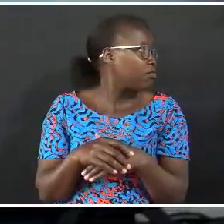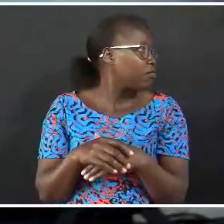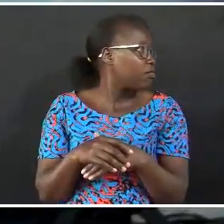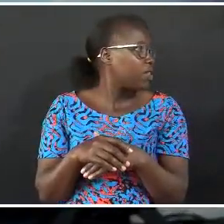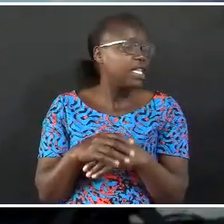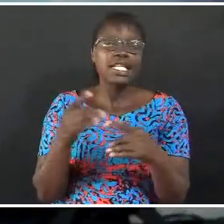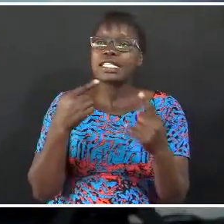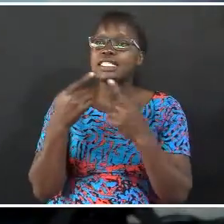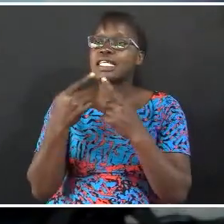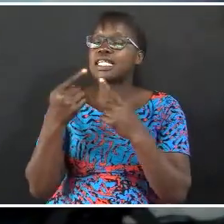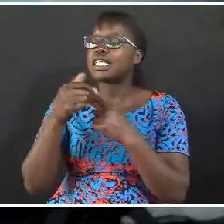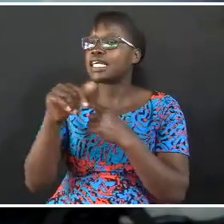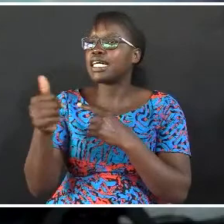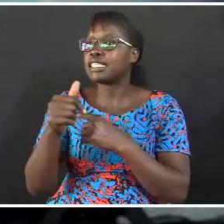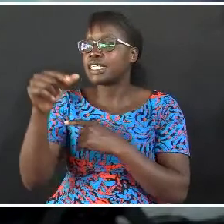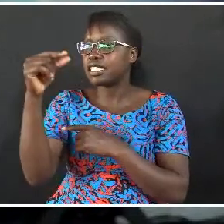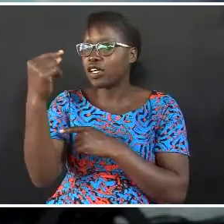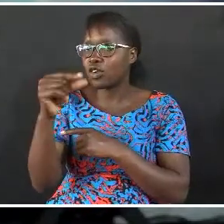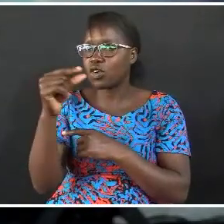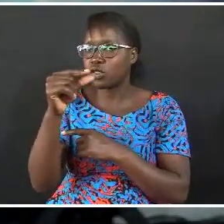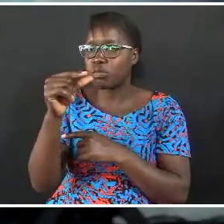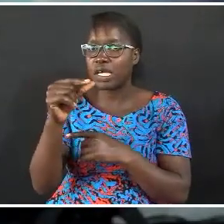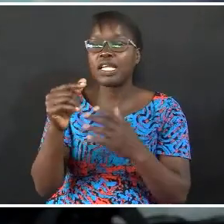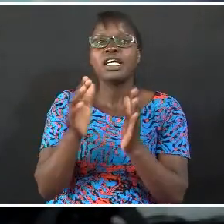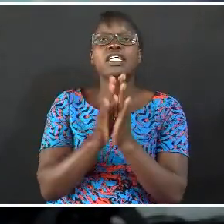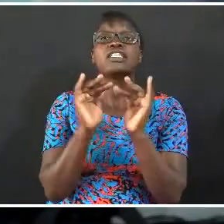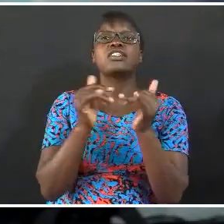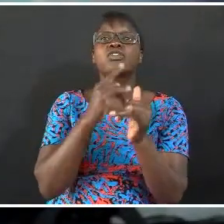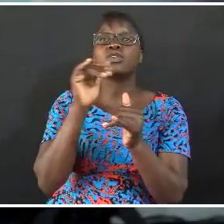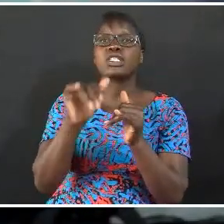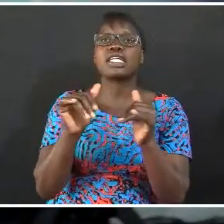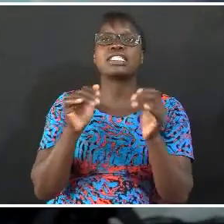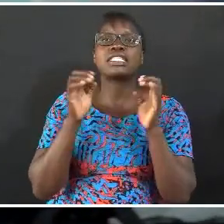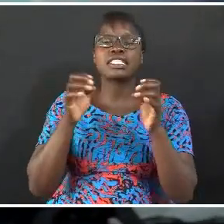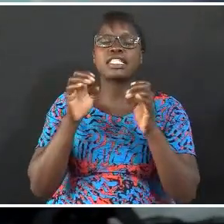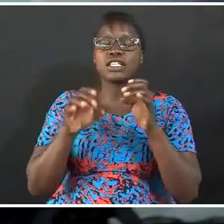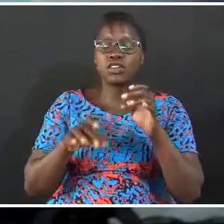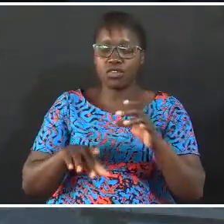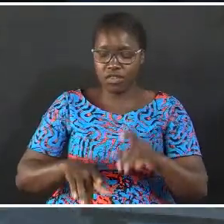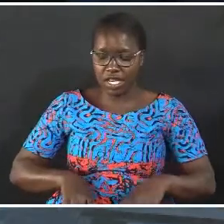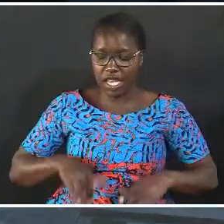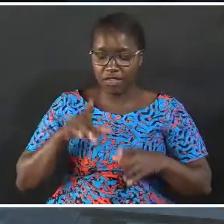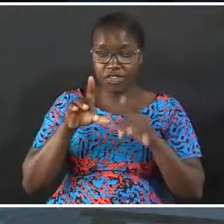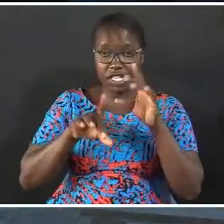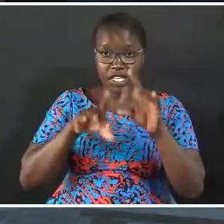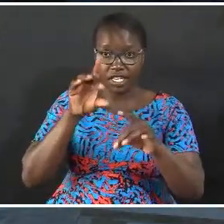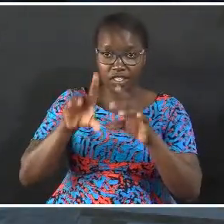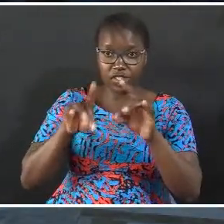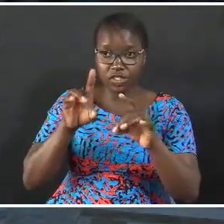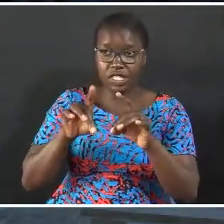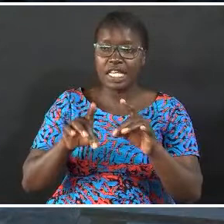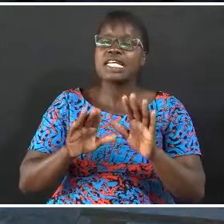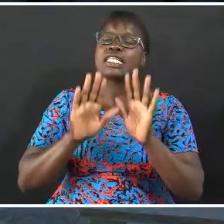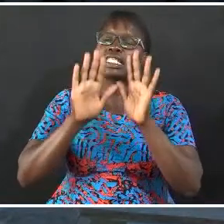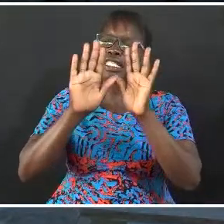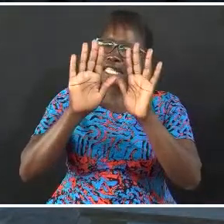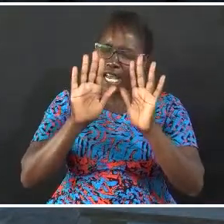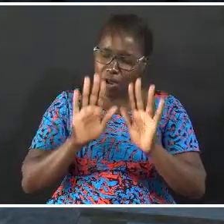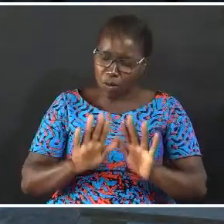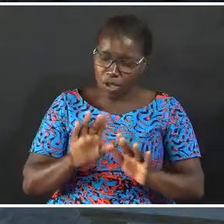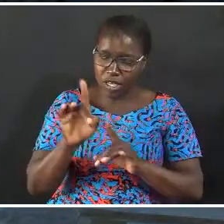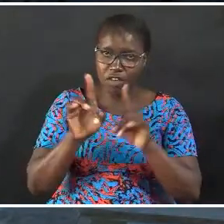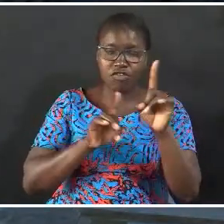Telling others the gospel news so eternal life they could choose. It's a